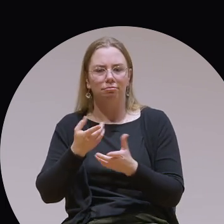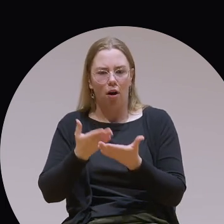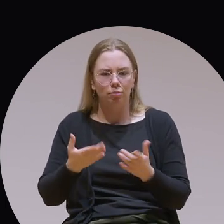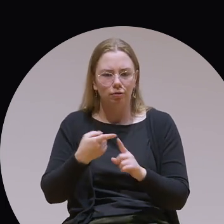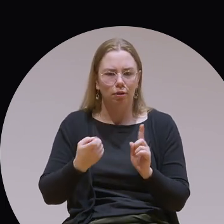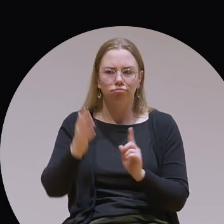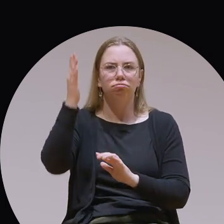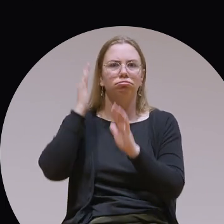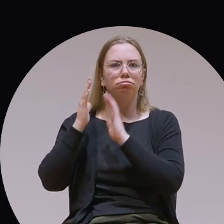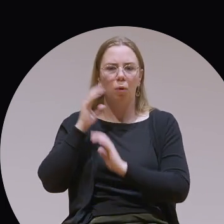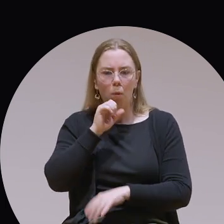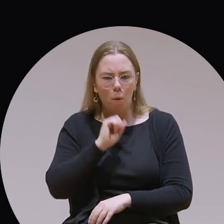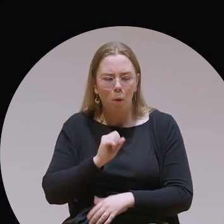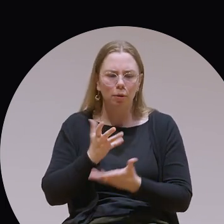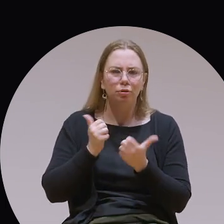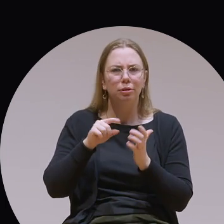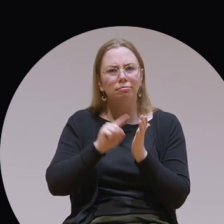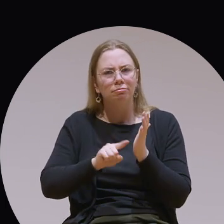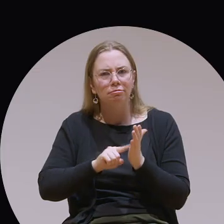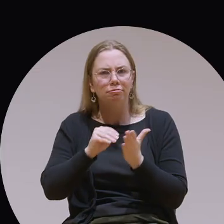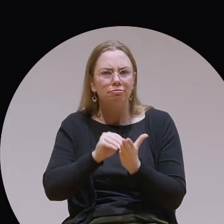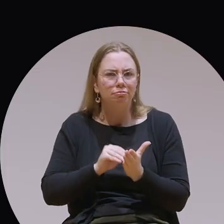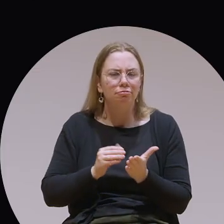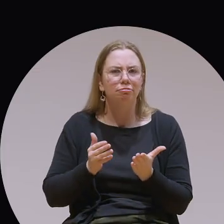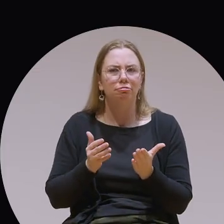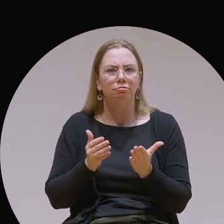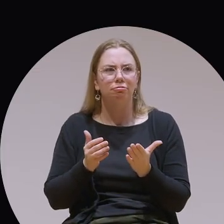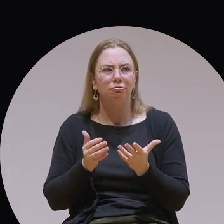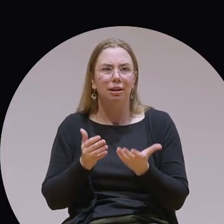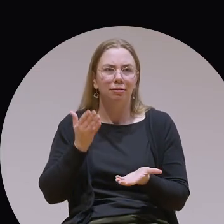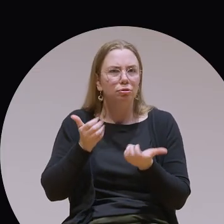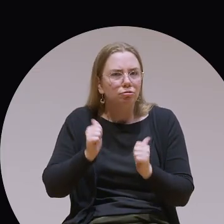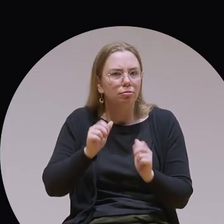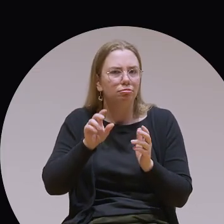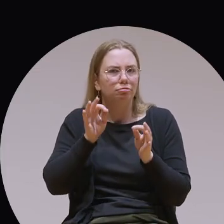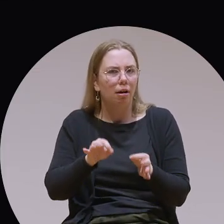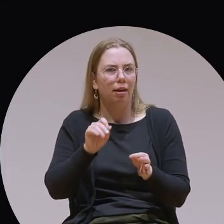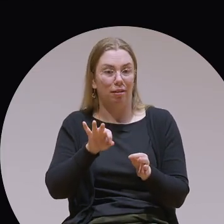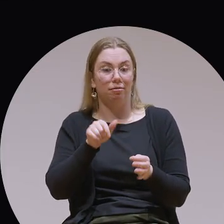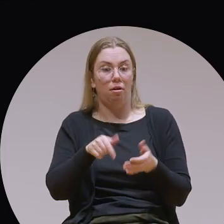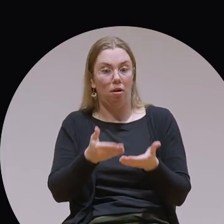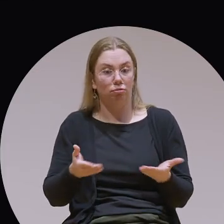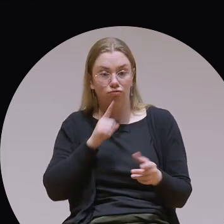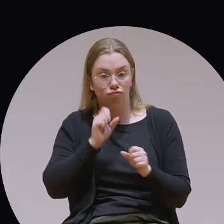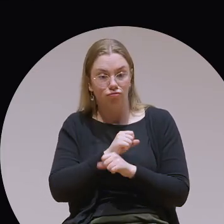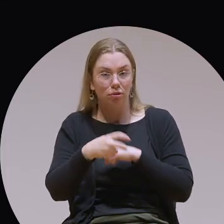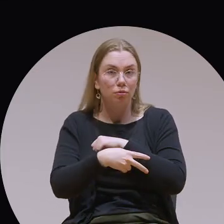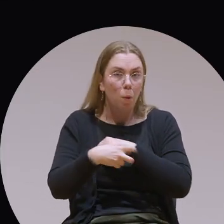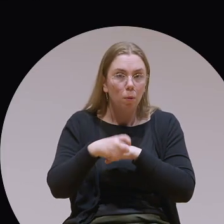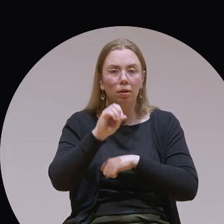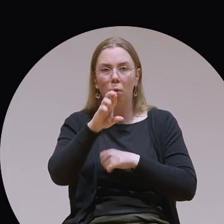transacted by people who were in the public eye for maybe having been involved in smuggling or in illicit digs.